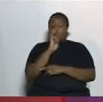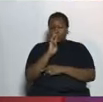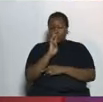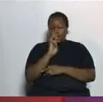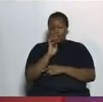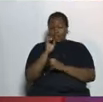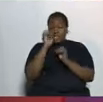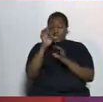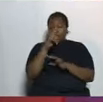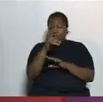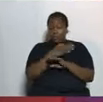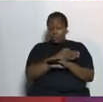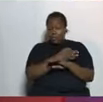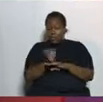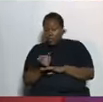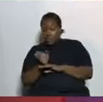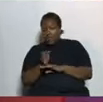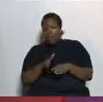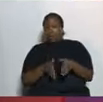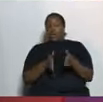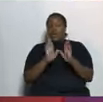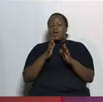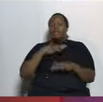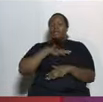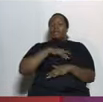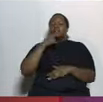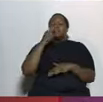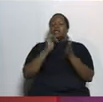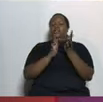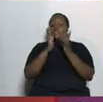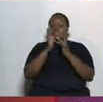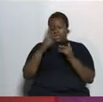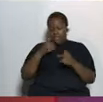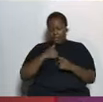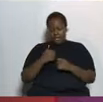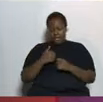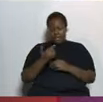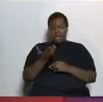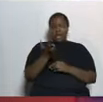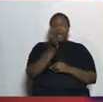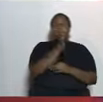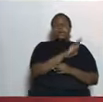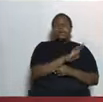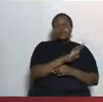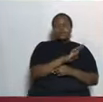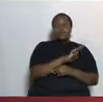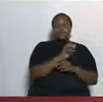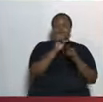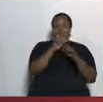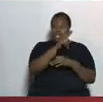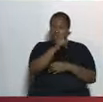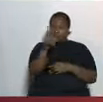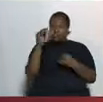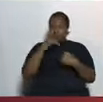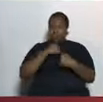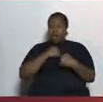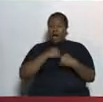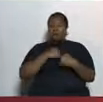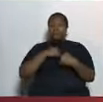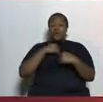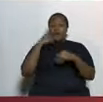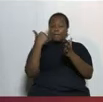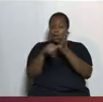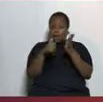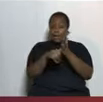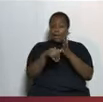drifted away, kama ulikuwa umetanga mbali, tell Jesus you're coming back. Mwambie Yesu ninarudi sasa. If you have a Sabbath work problem, kama ulikuwa